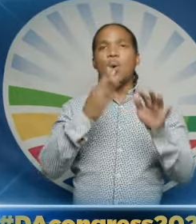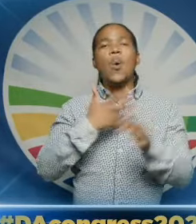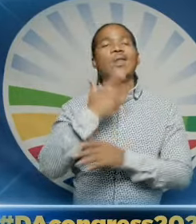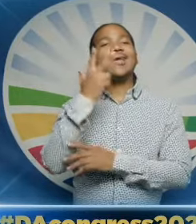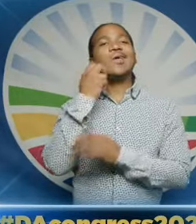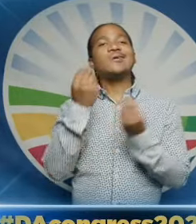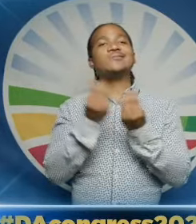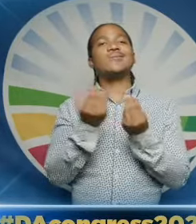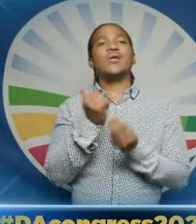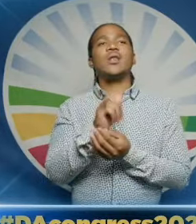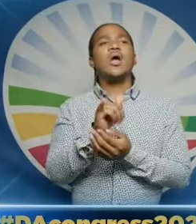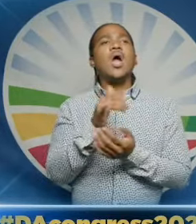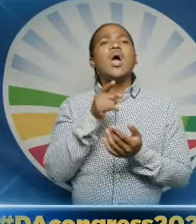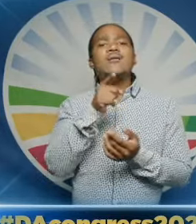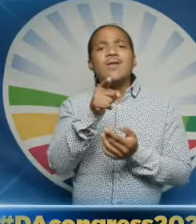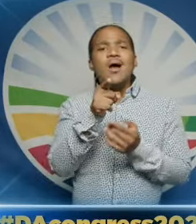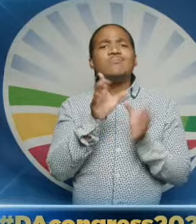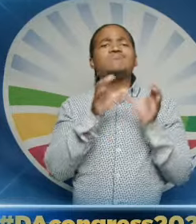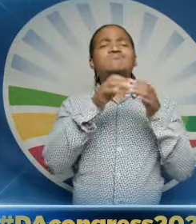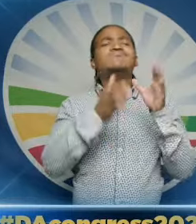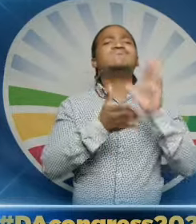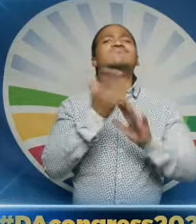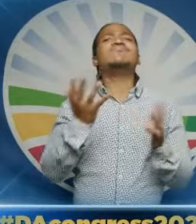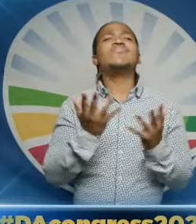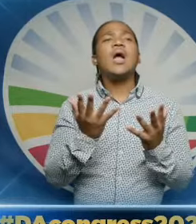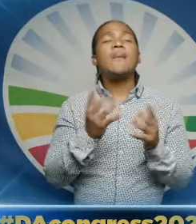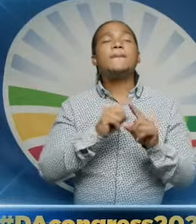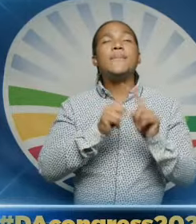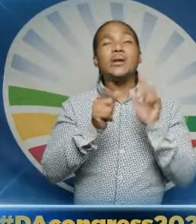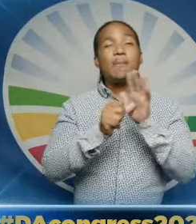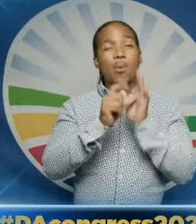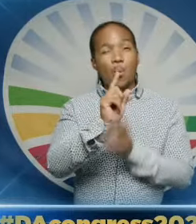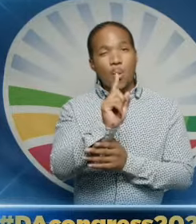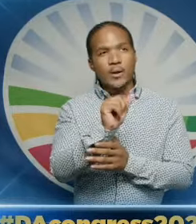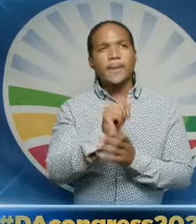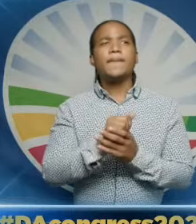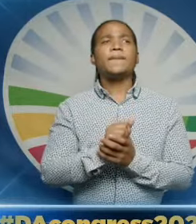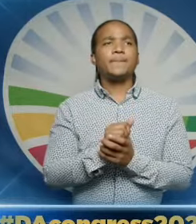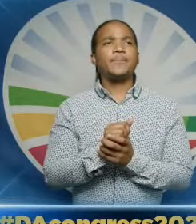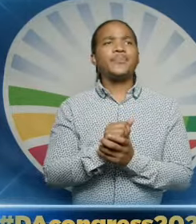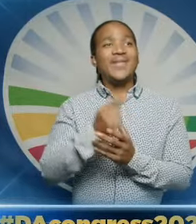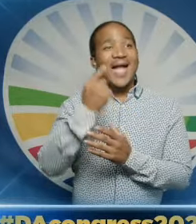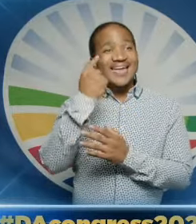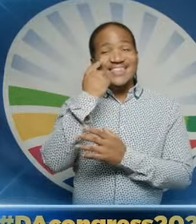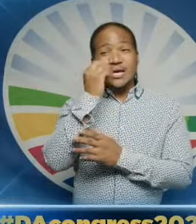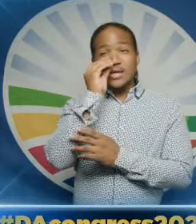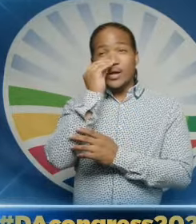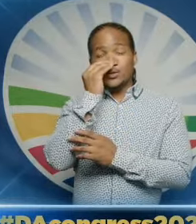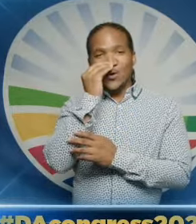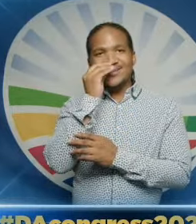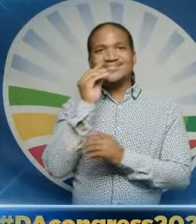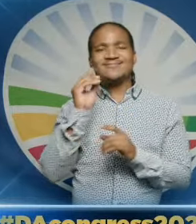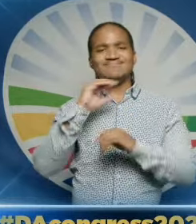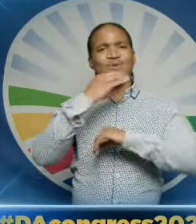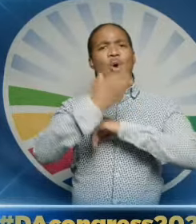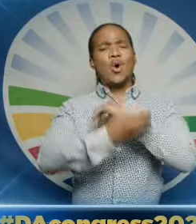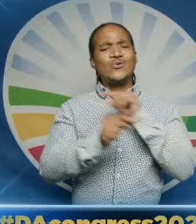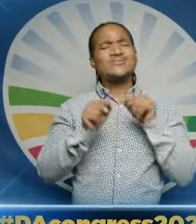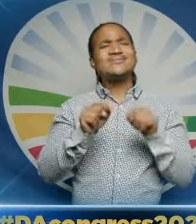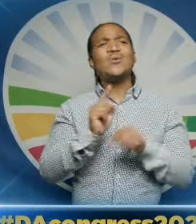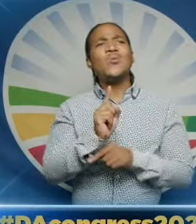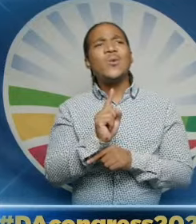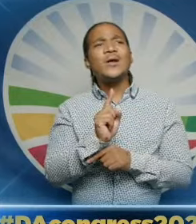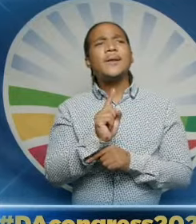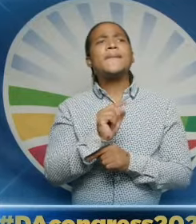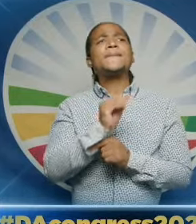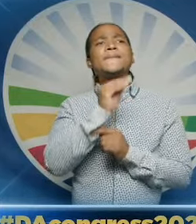first. Where is the DA going? But more importantly, I think there's been a big interest in this particular Congress because